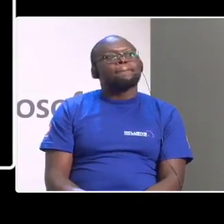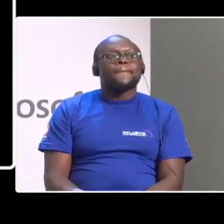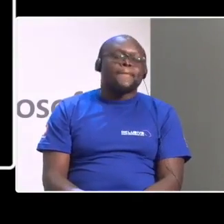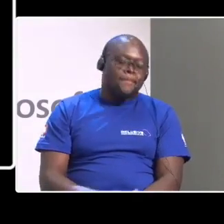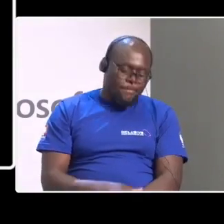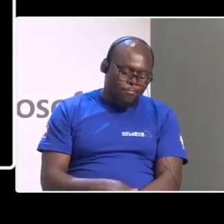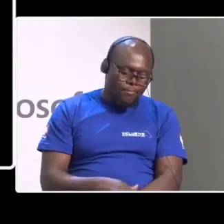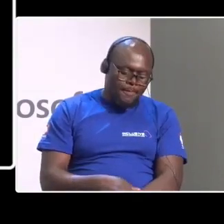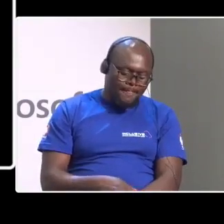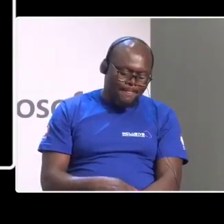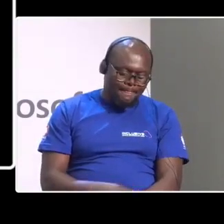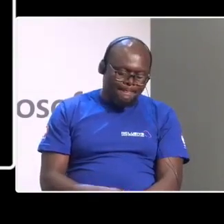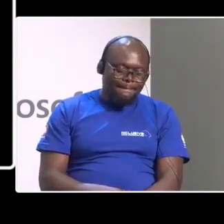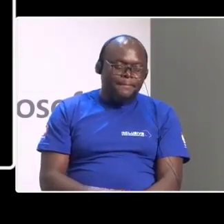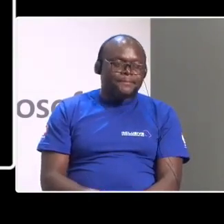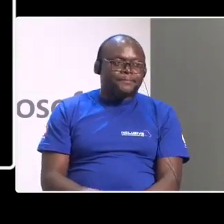Fingers crossed.